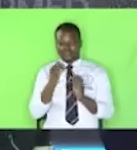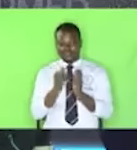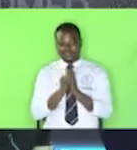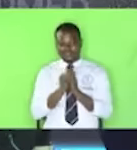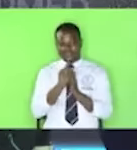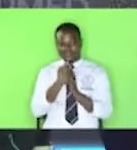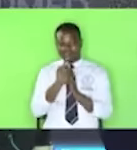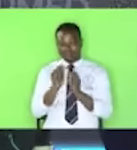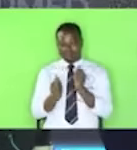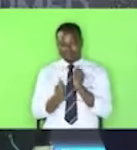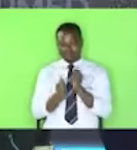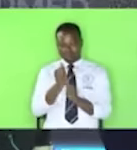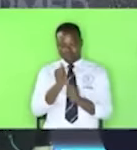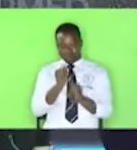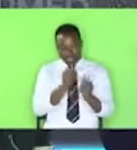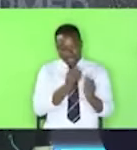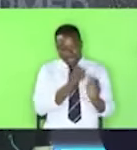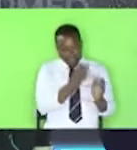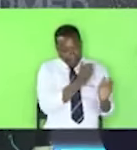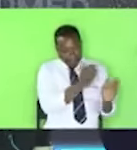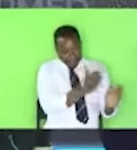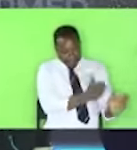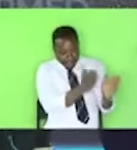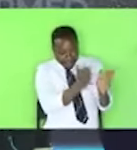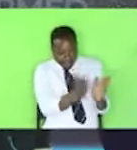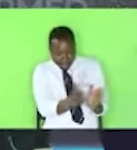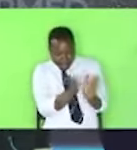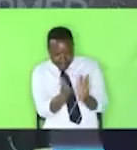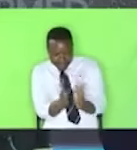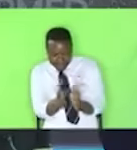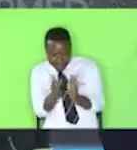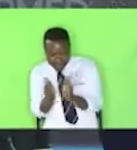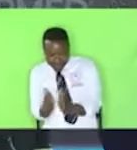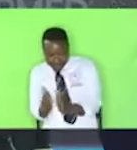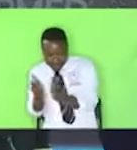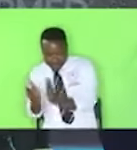genealogy to establish a person's heritage,